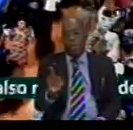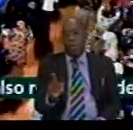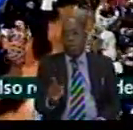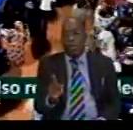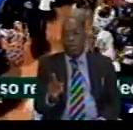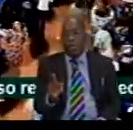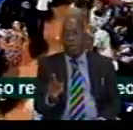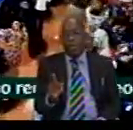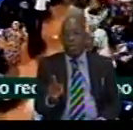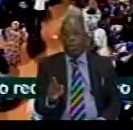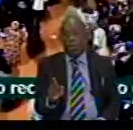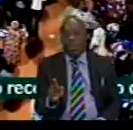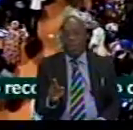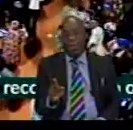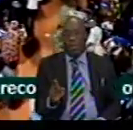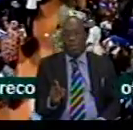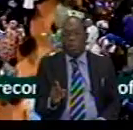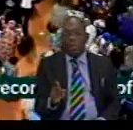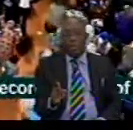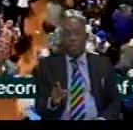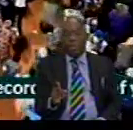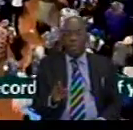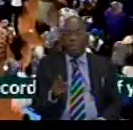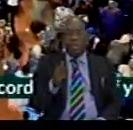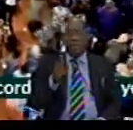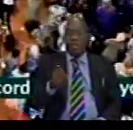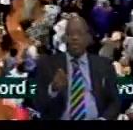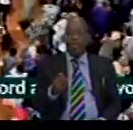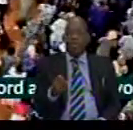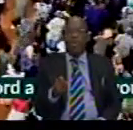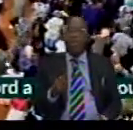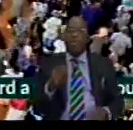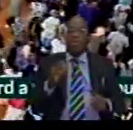You hear miracle? Shout